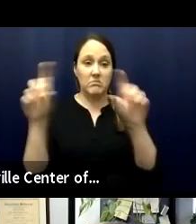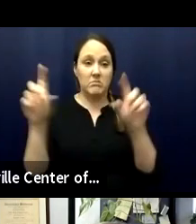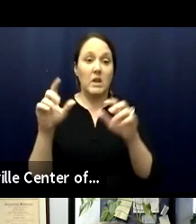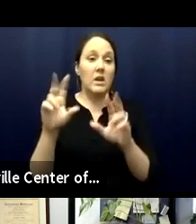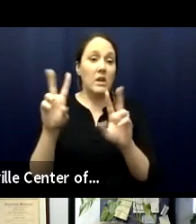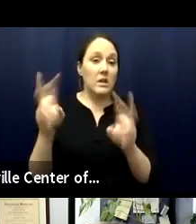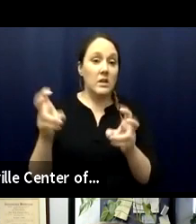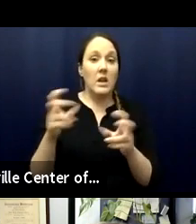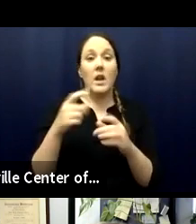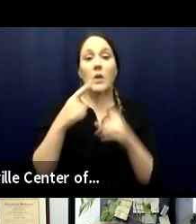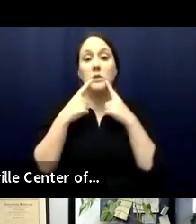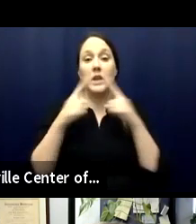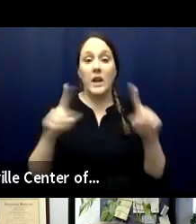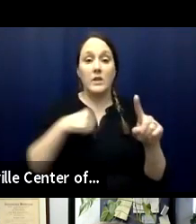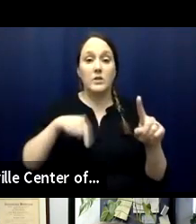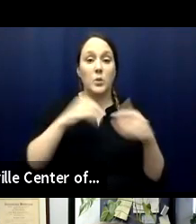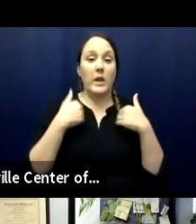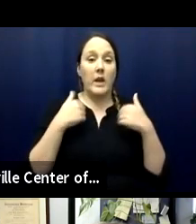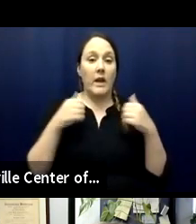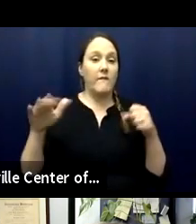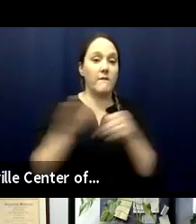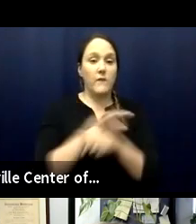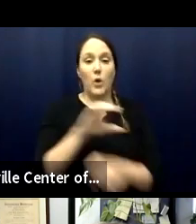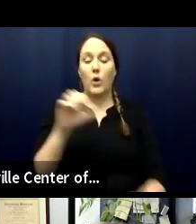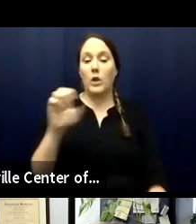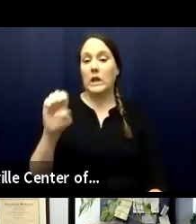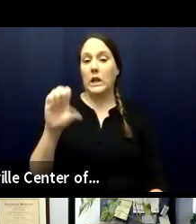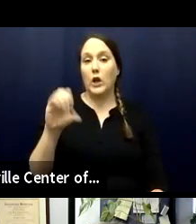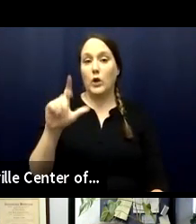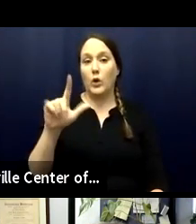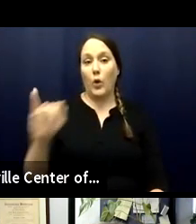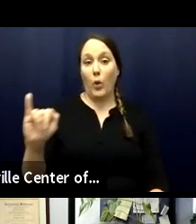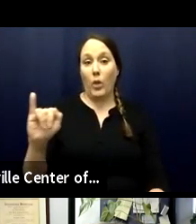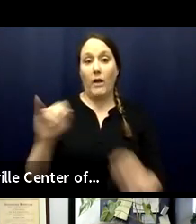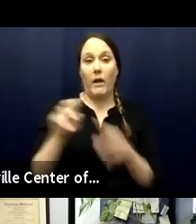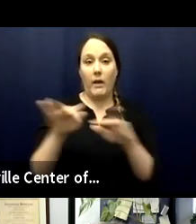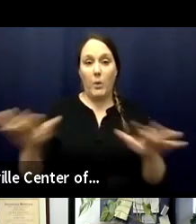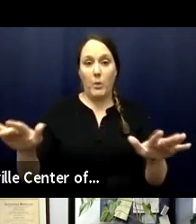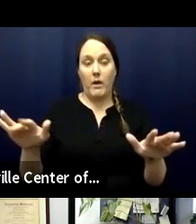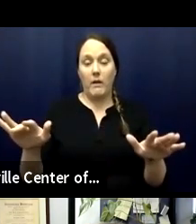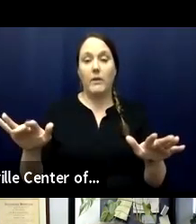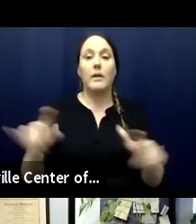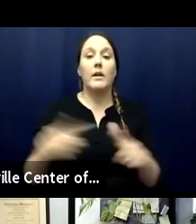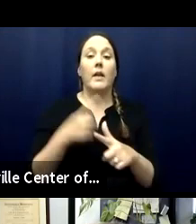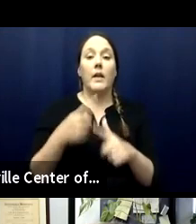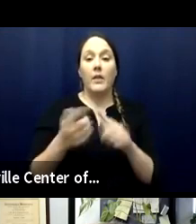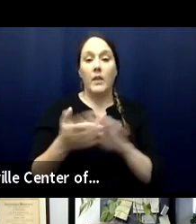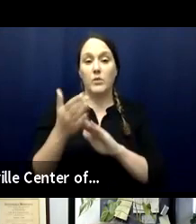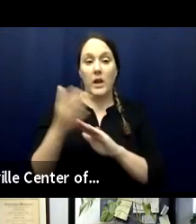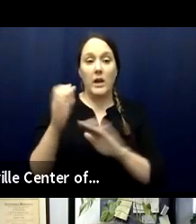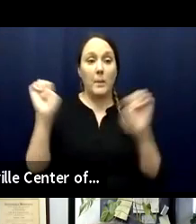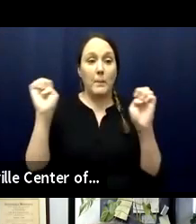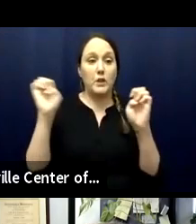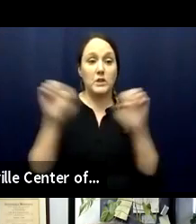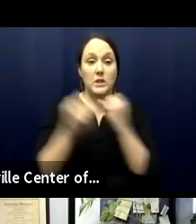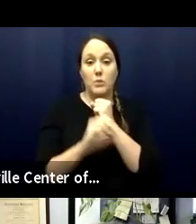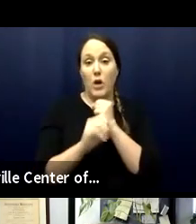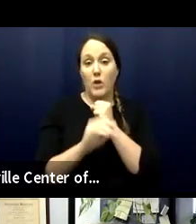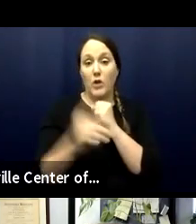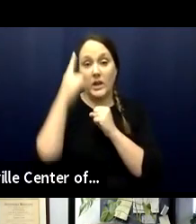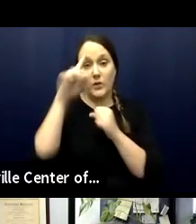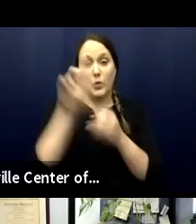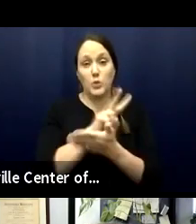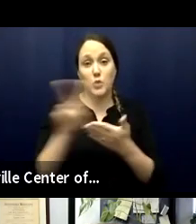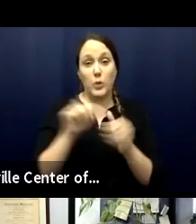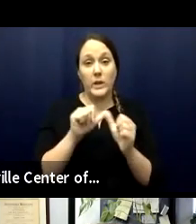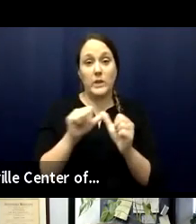announced that we had a full-blown E. coli outbreak at our farm. We were then ran on national emergency broadcast system for 2 weeks straight,